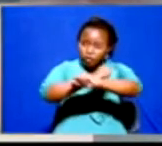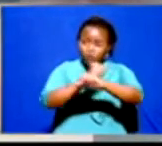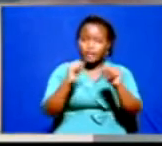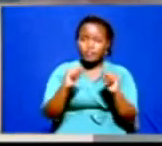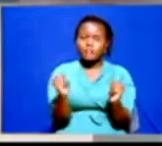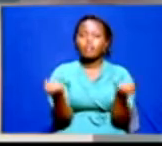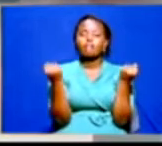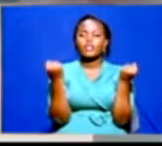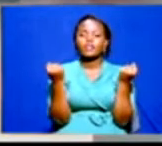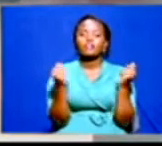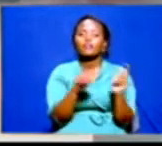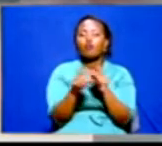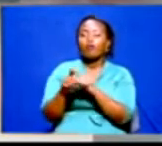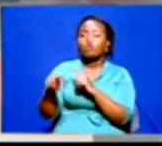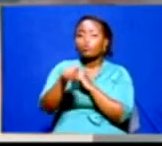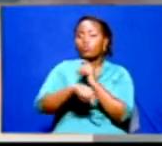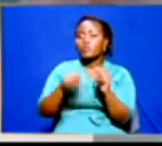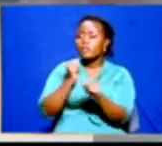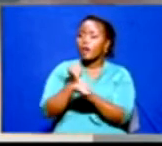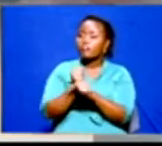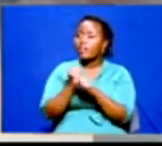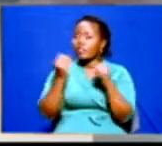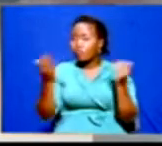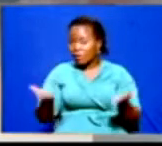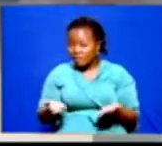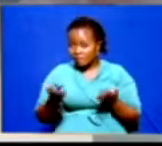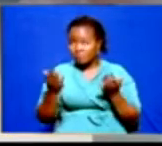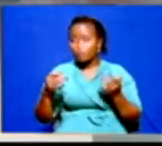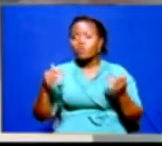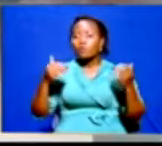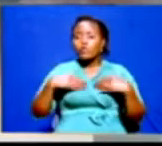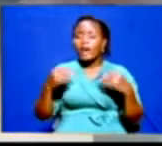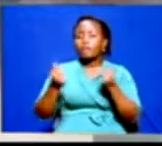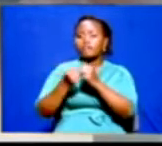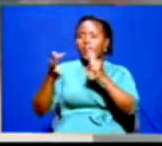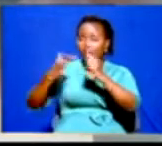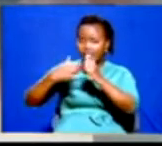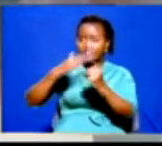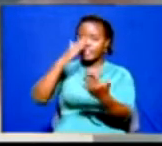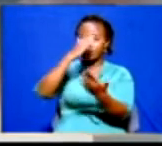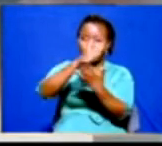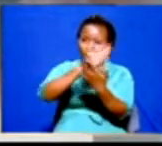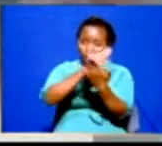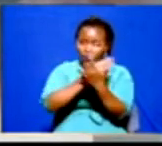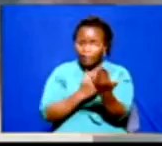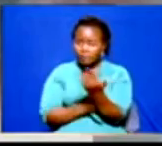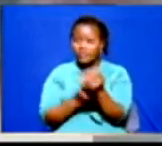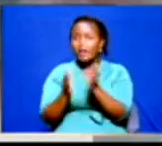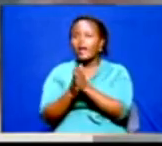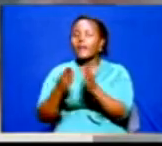What we have also done is that we have 18 programs with over 71